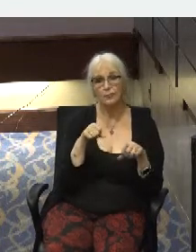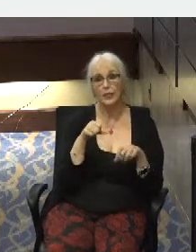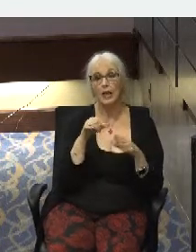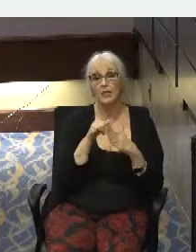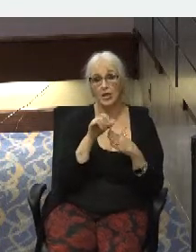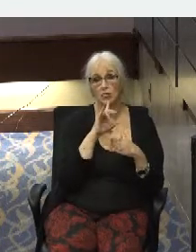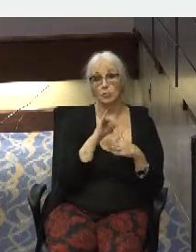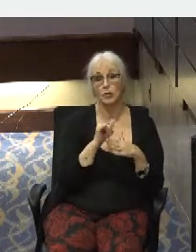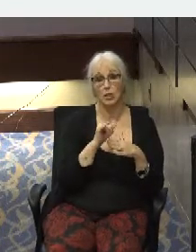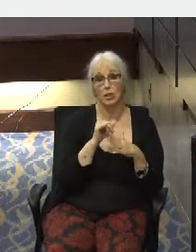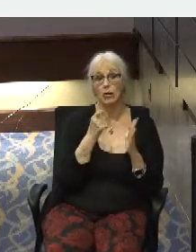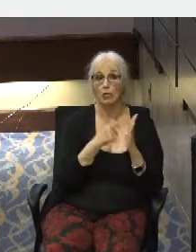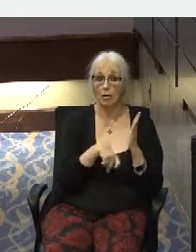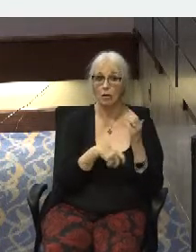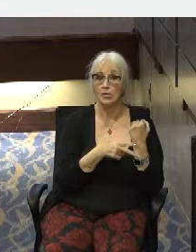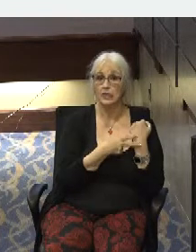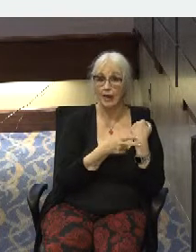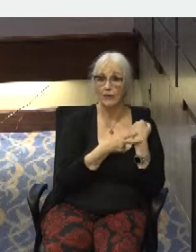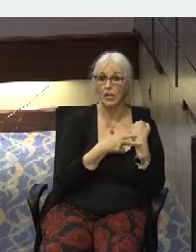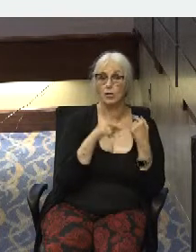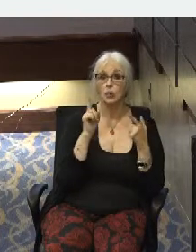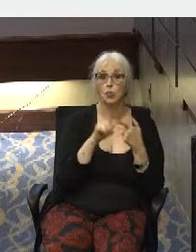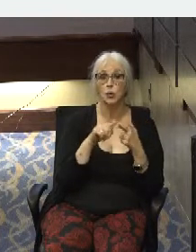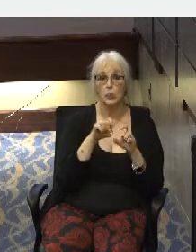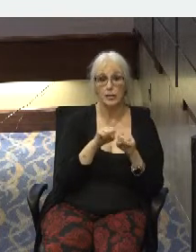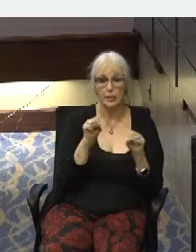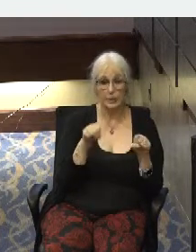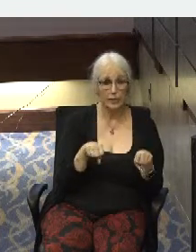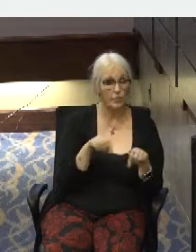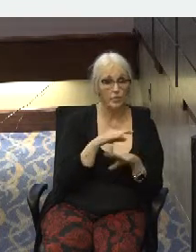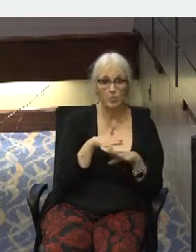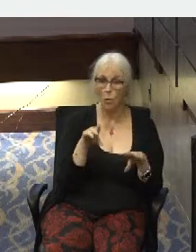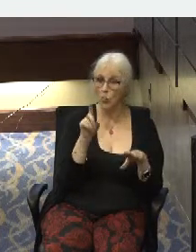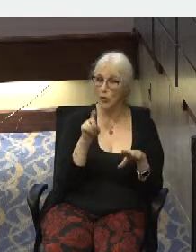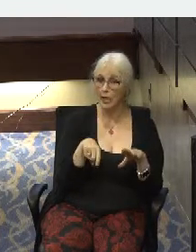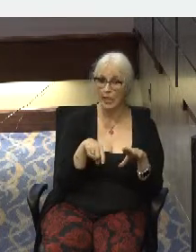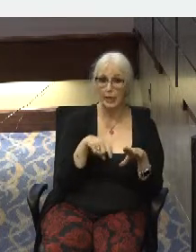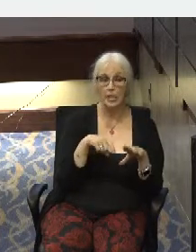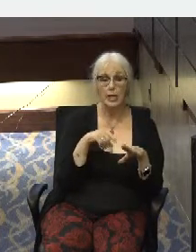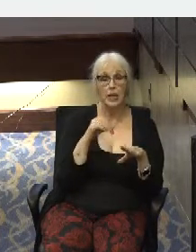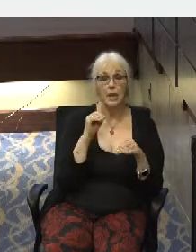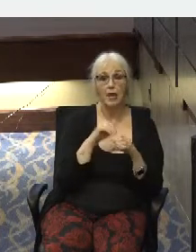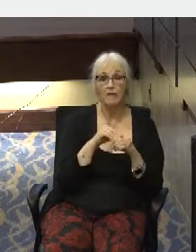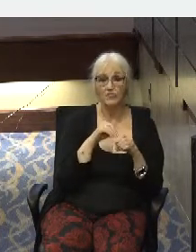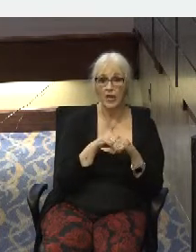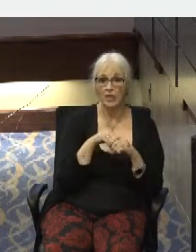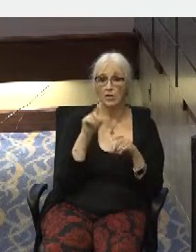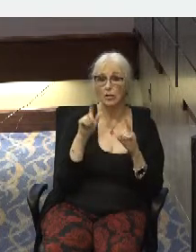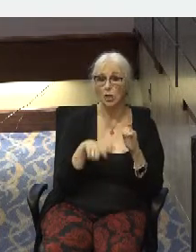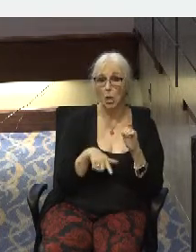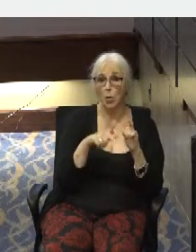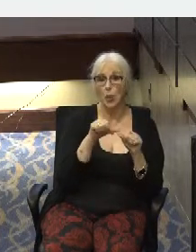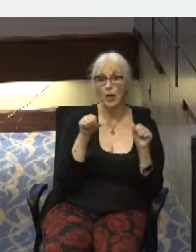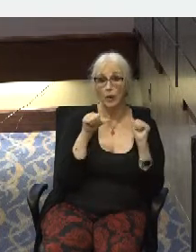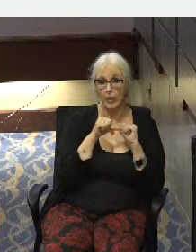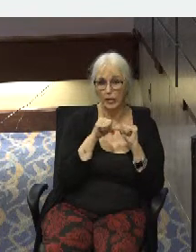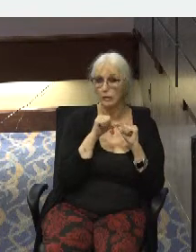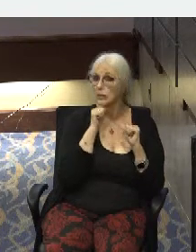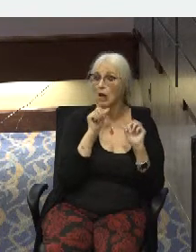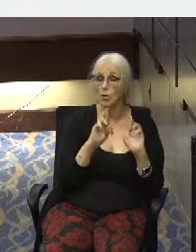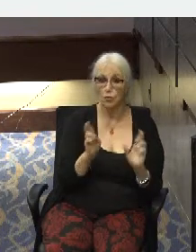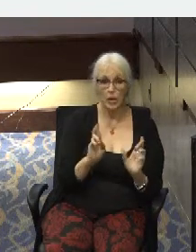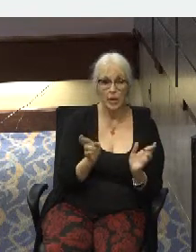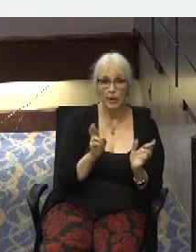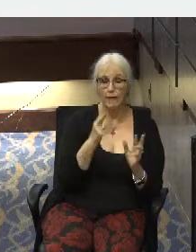extremely cost-saving to the system because there's no need to invest in fixed route infrastructure in low-density areas that may not be ready for fixed